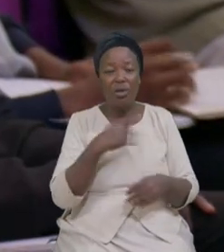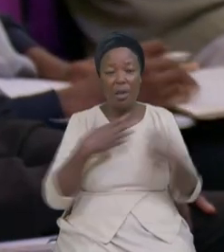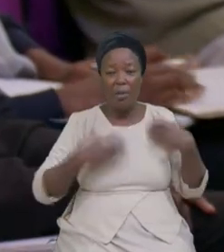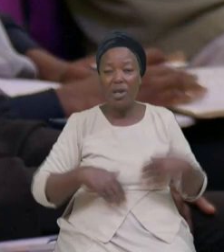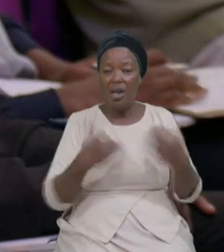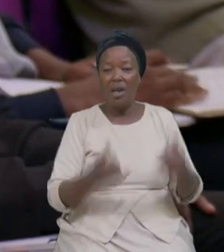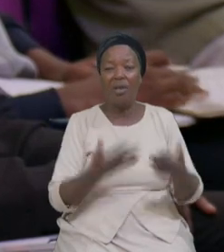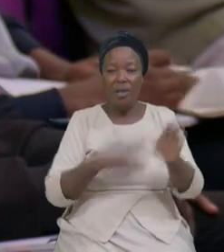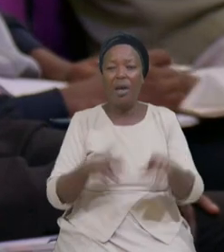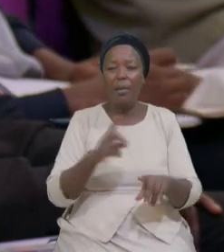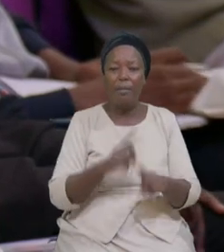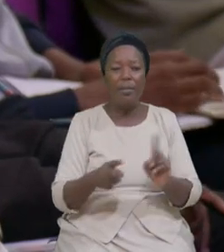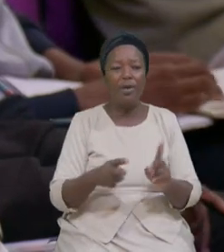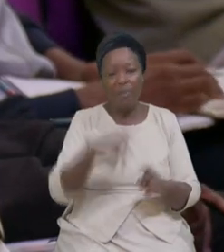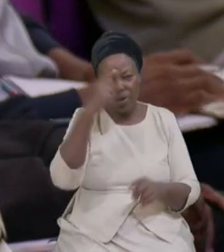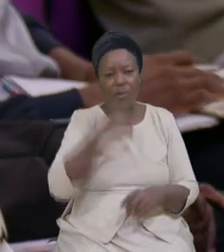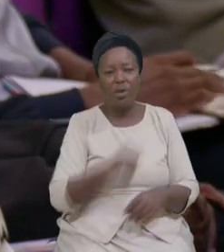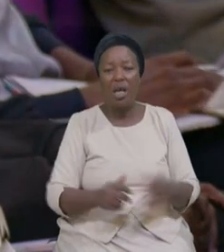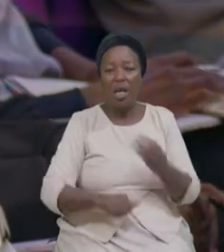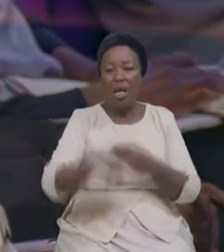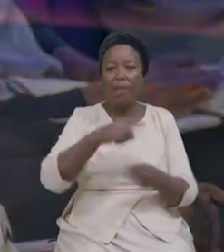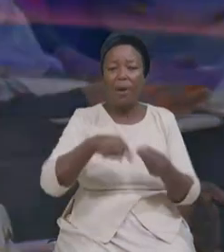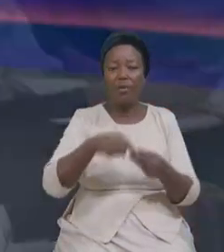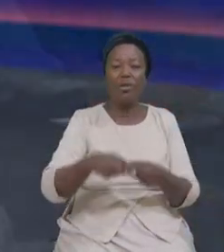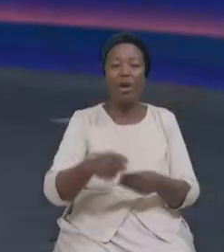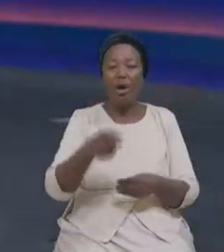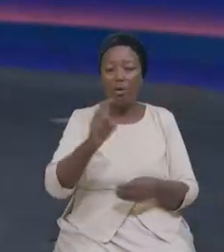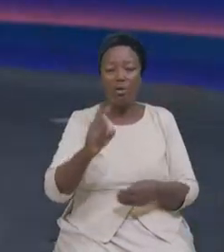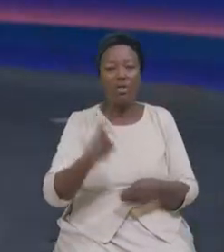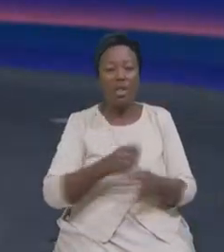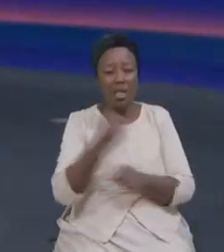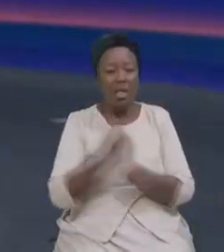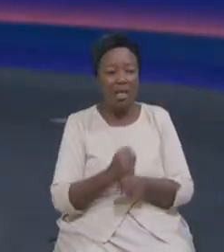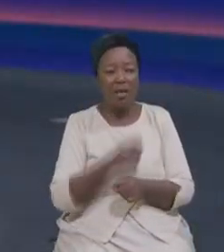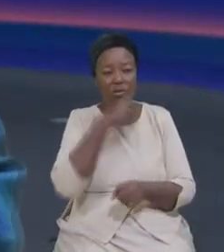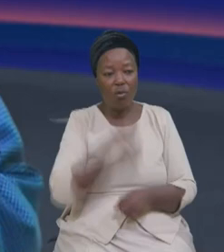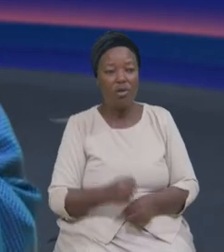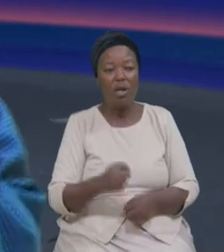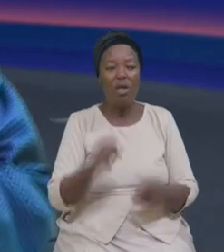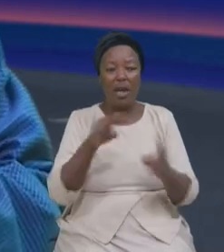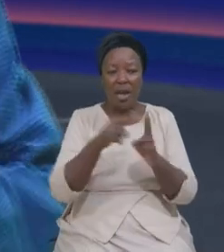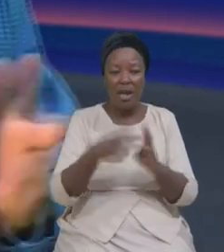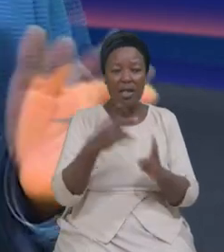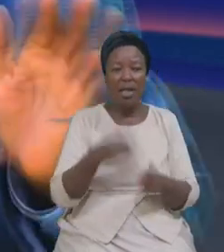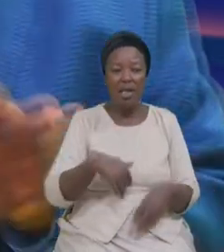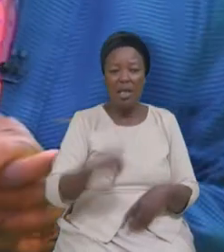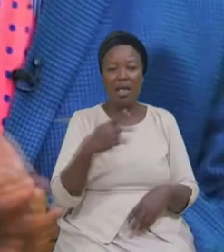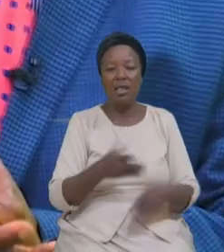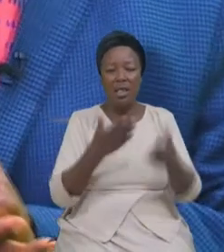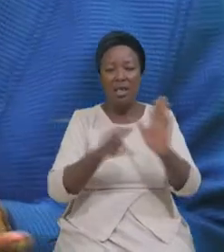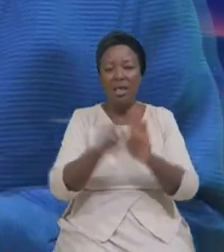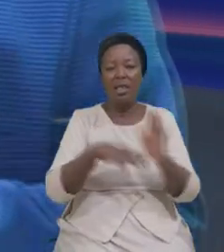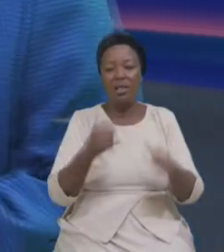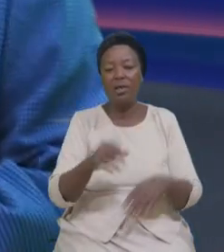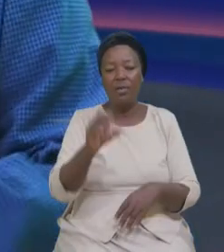was about 100 years old, neither yet the deadness of Sarah's womb. And then it